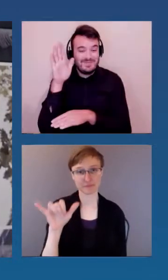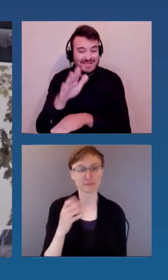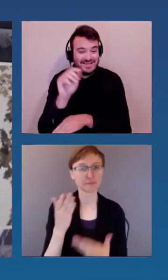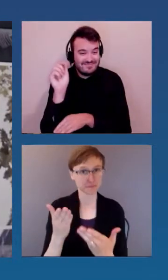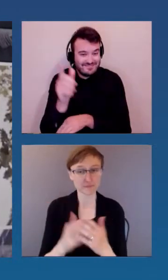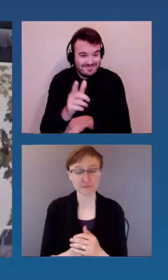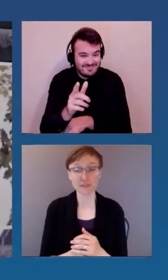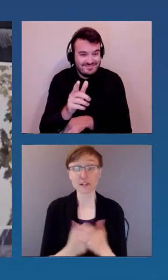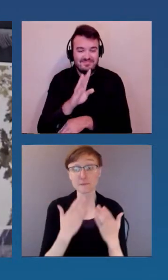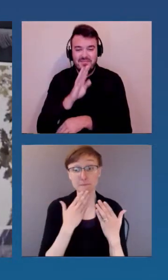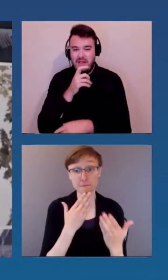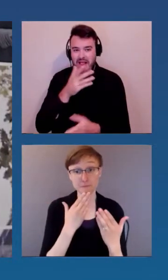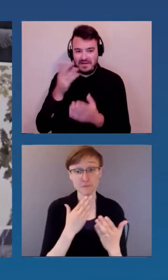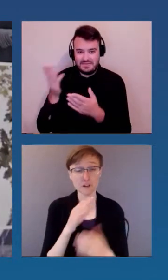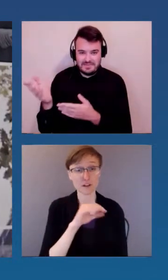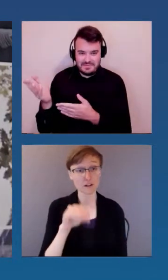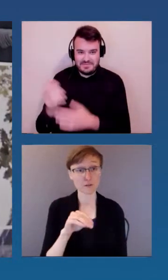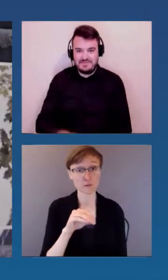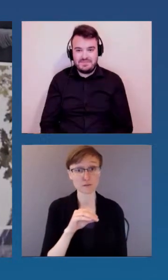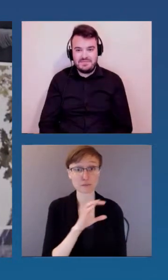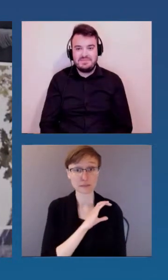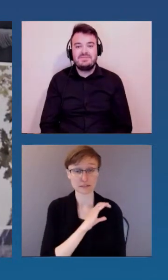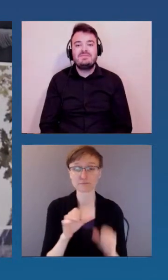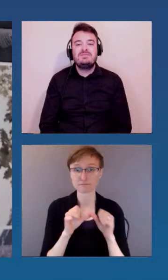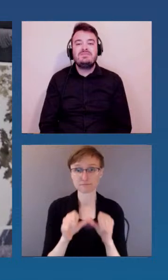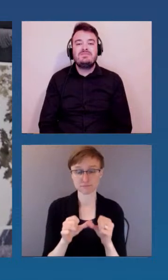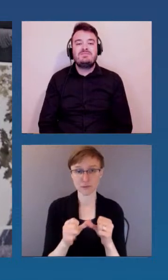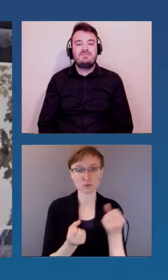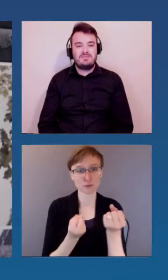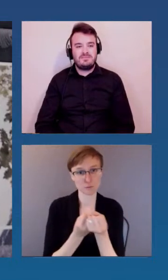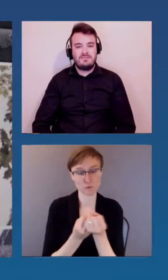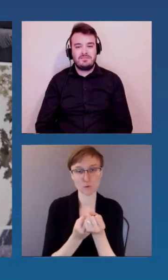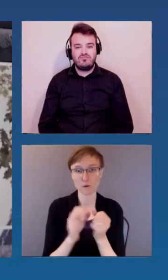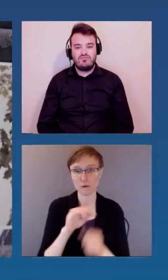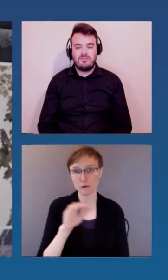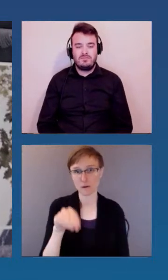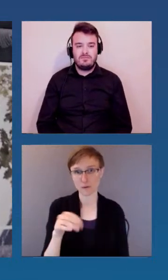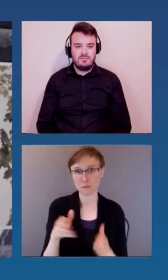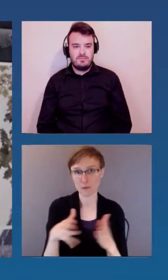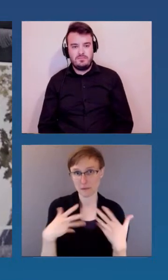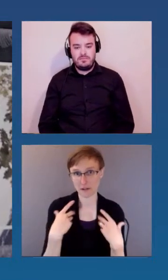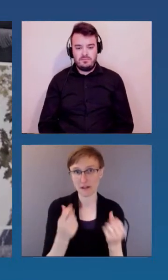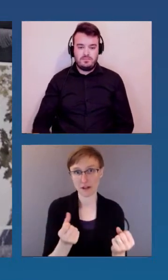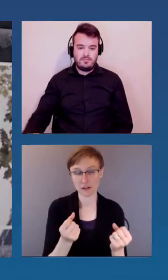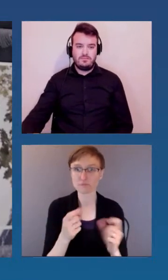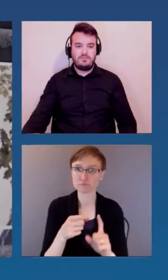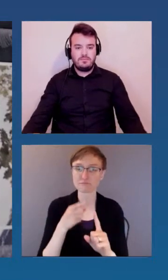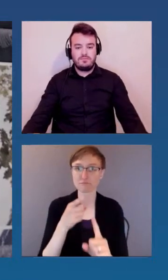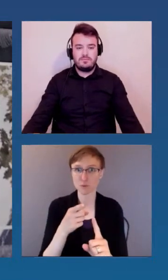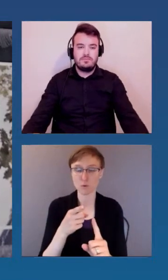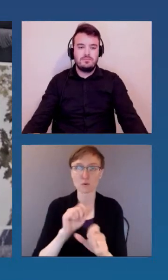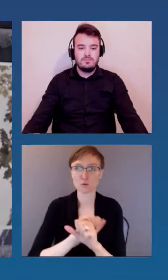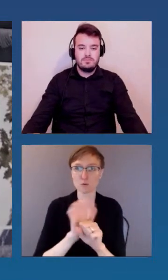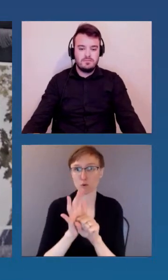some really nice GG's masks on the campus. Merci beaucoup. Thank you very much.